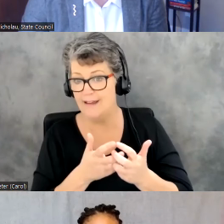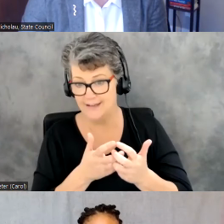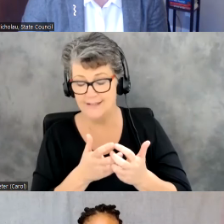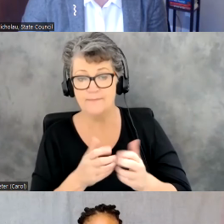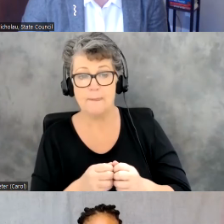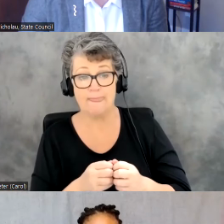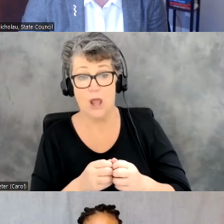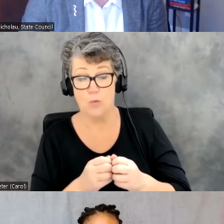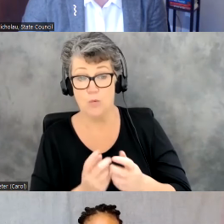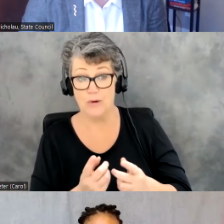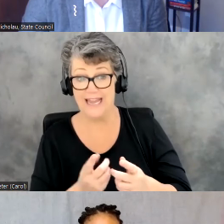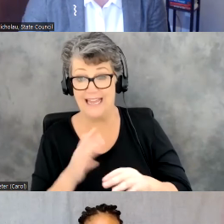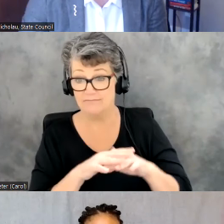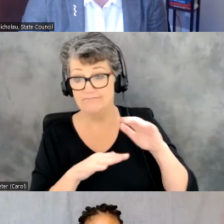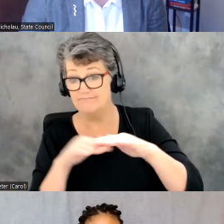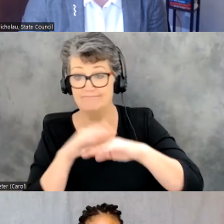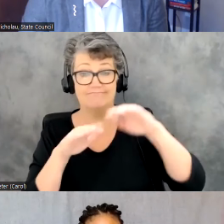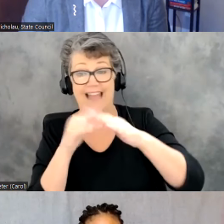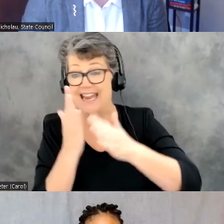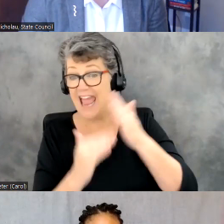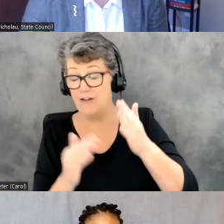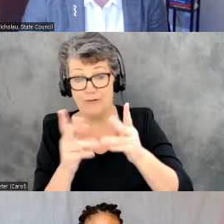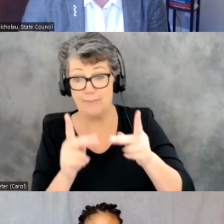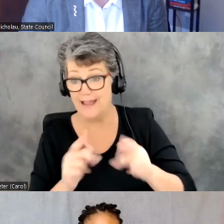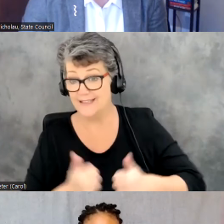We intersect at every stage in life. And